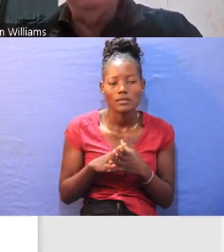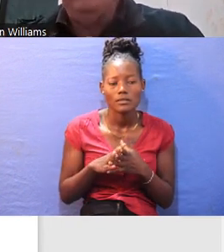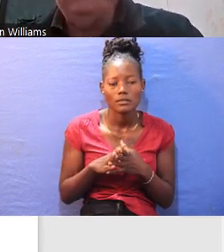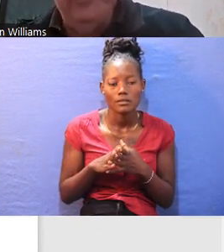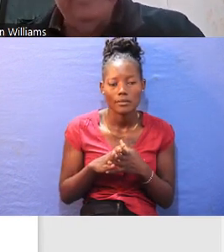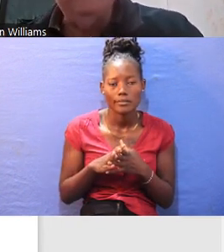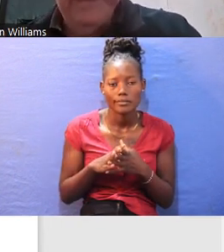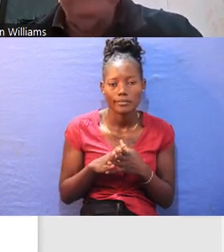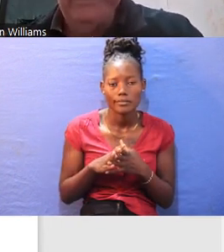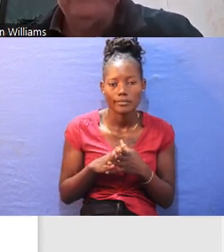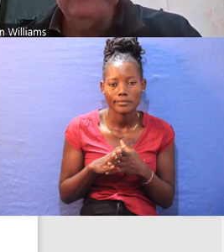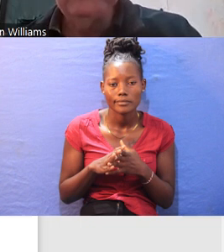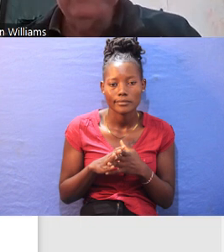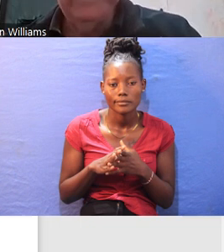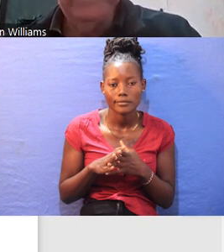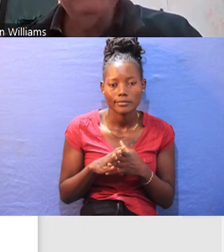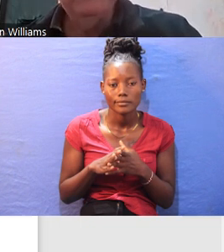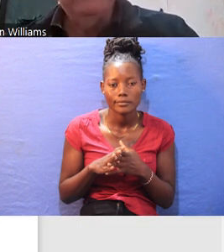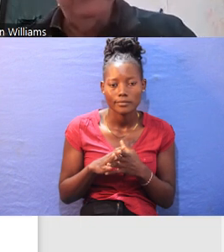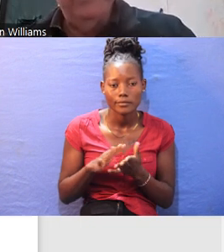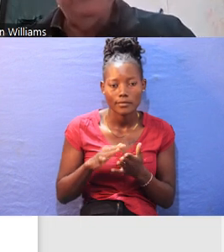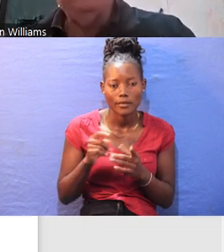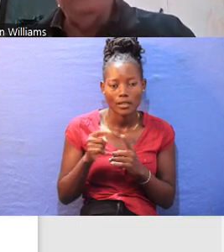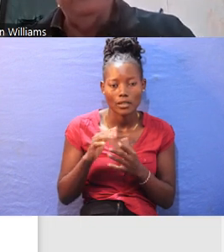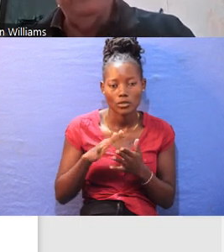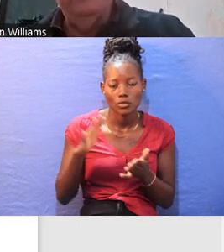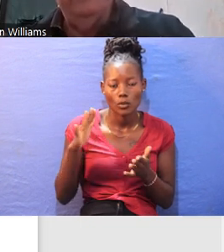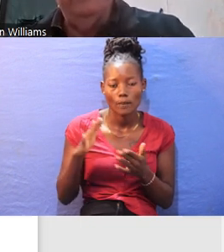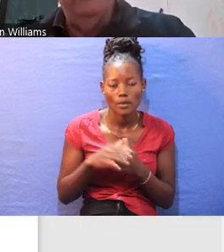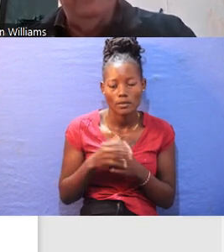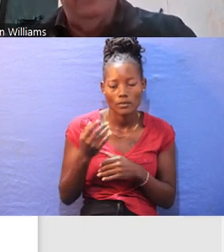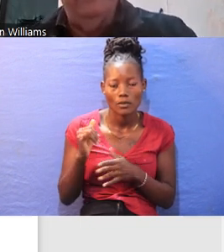They were getting too big for that event. Okay. So I think